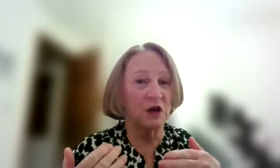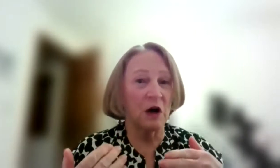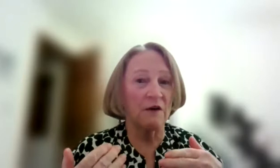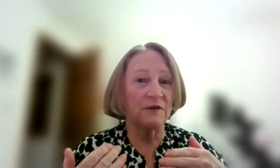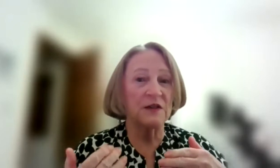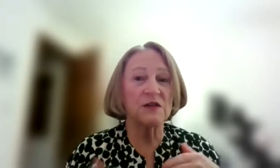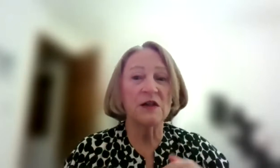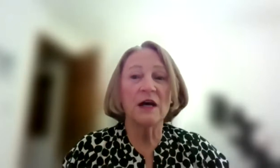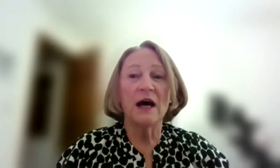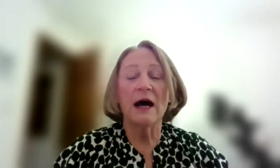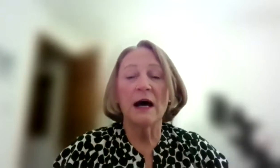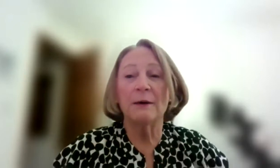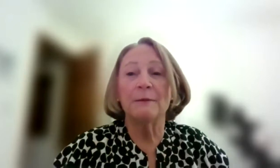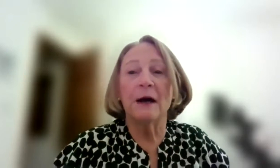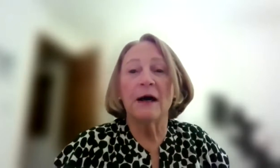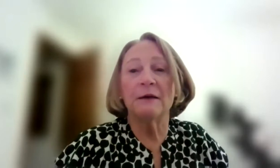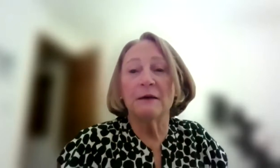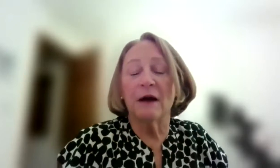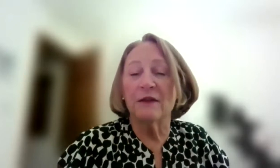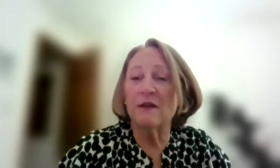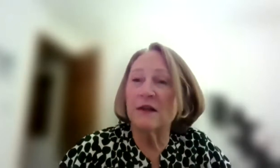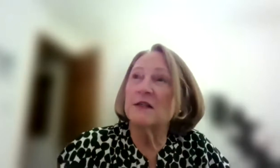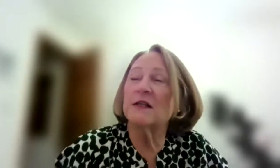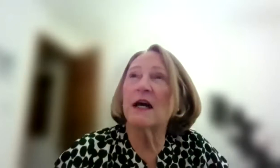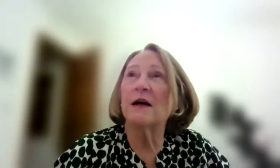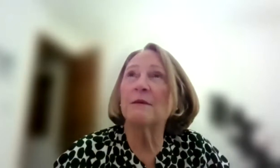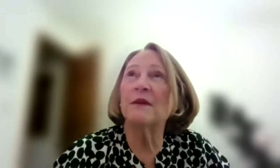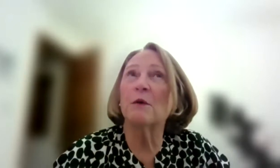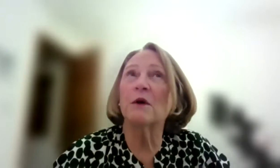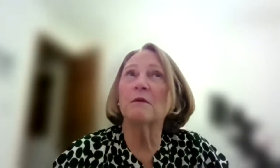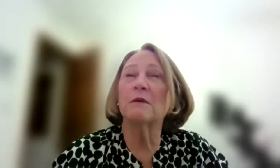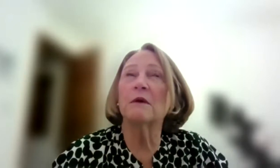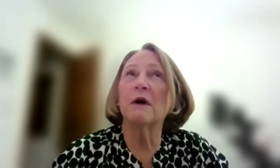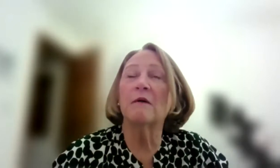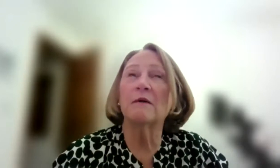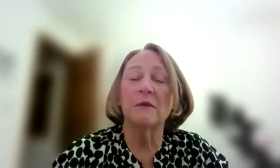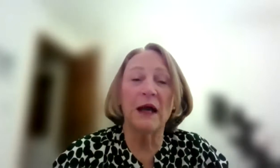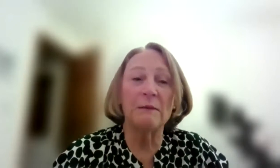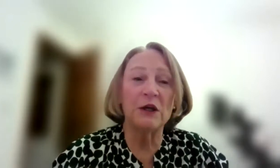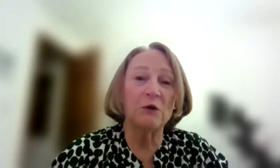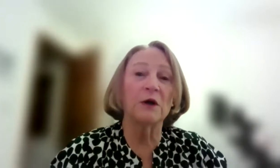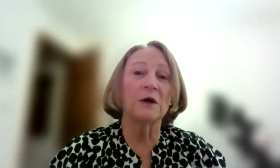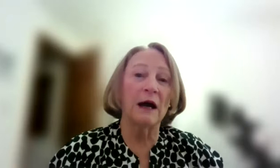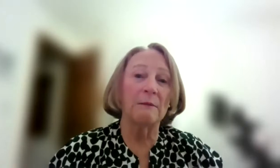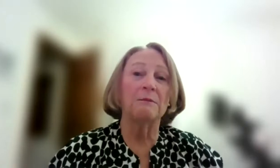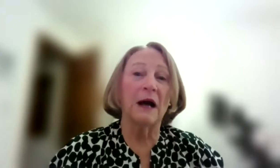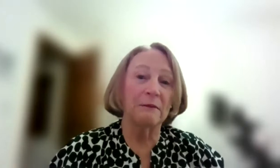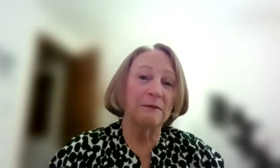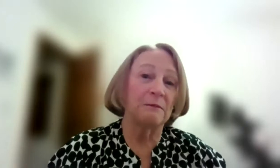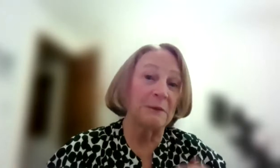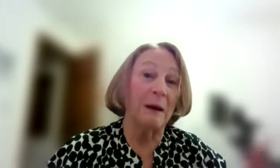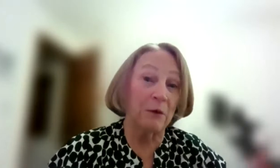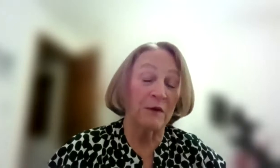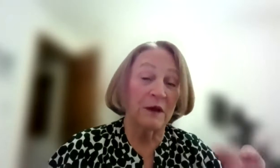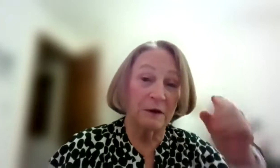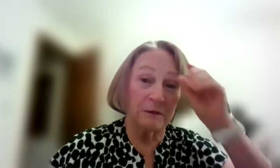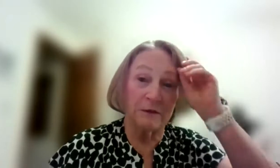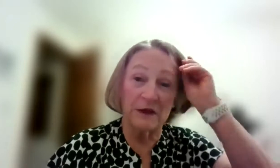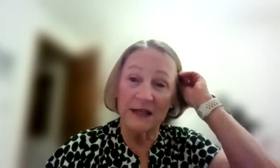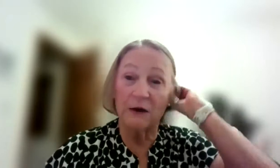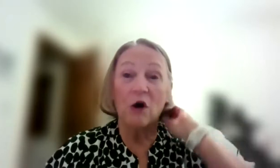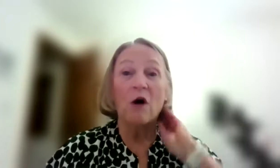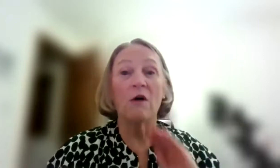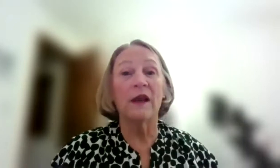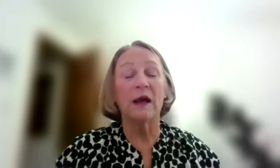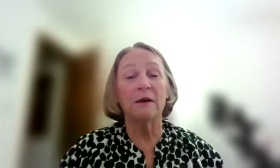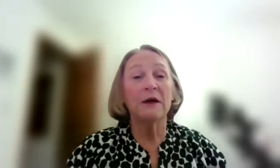our sheriff's office. I think that there were Amy, I remember